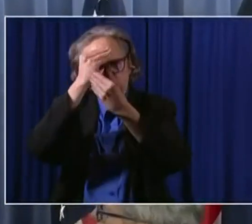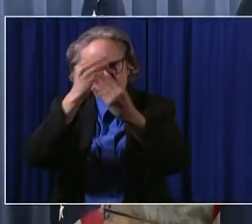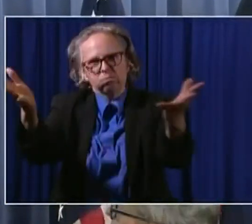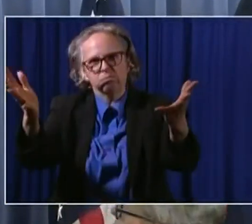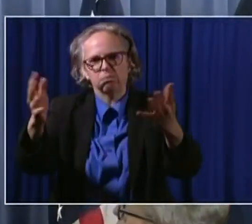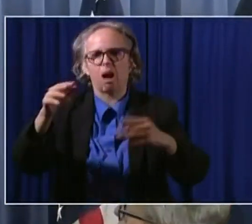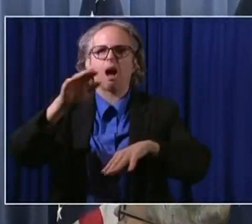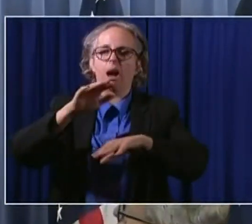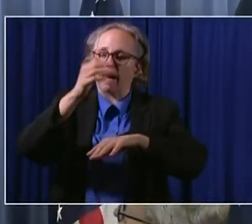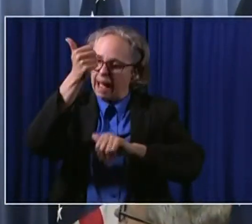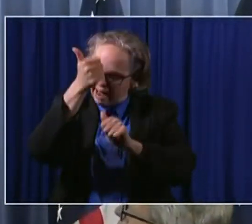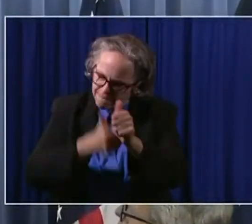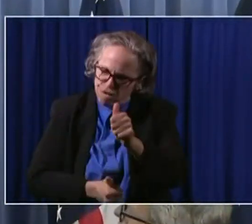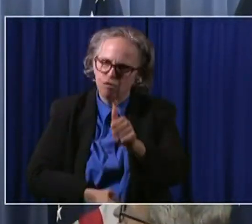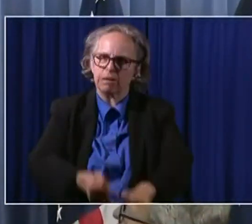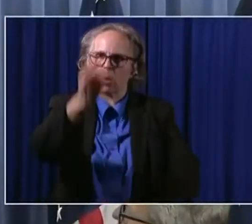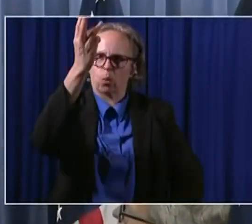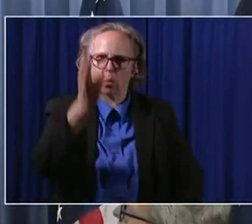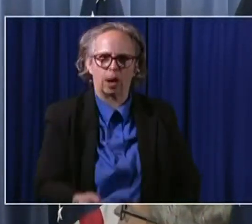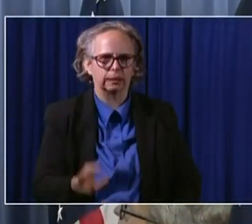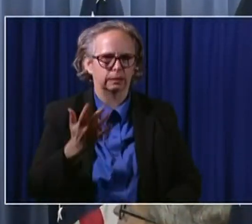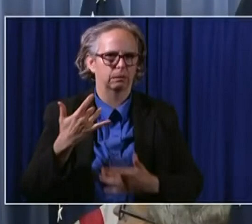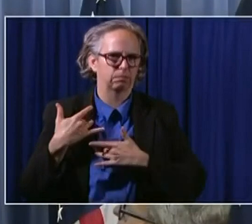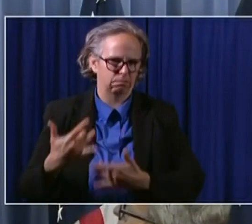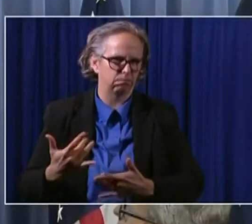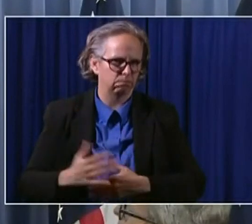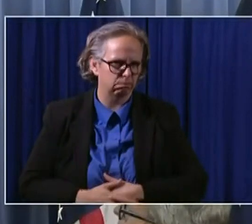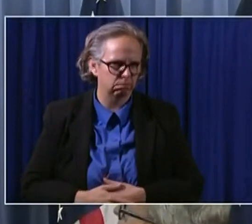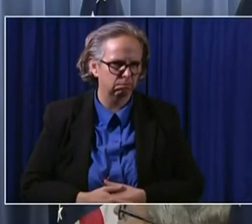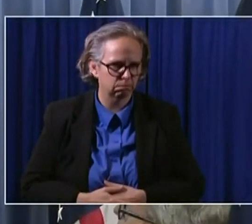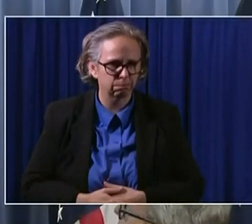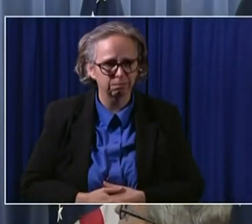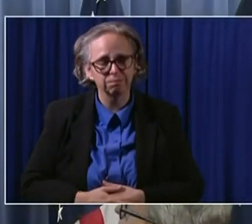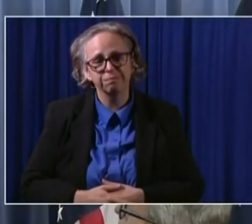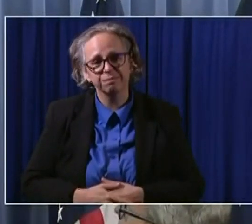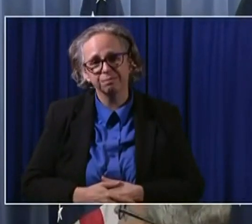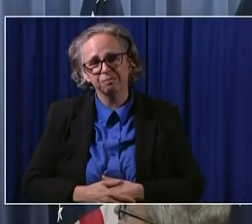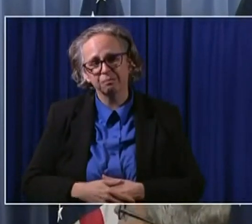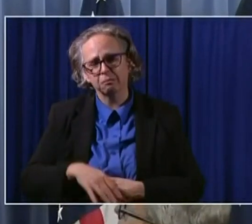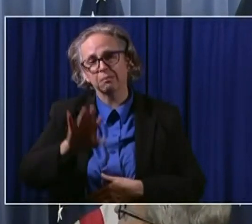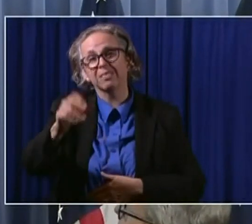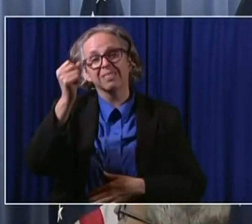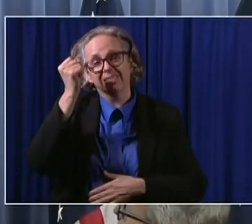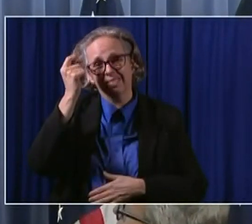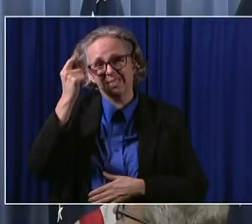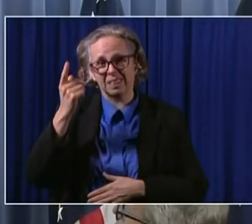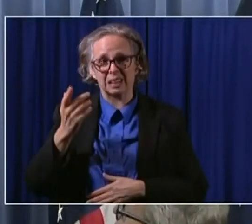here that some of the trends are continuing. Because we all want to have a season.